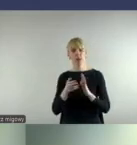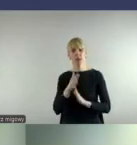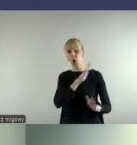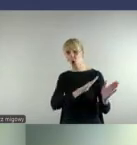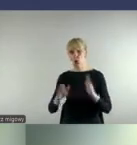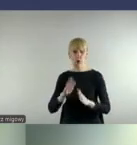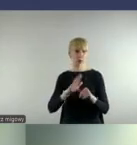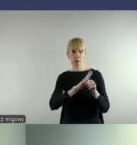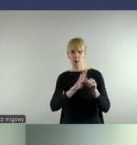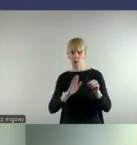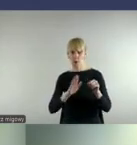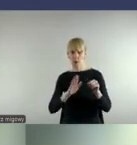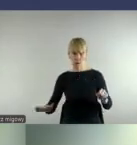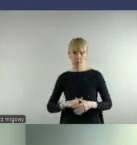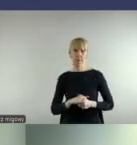community.